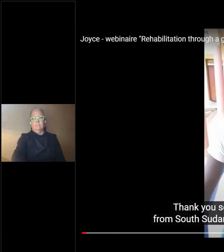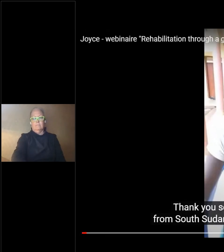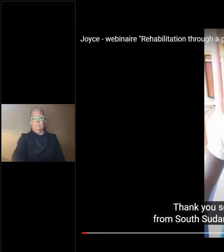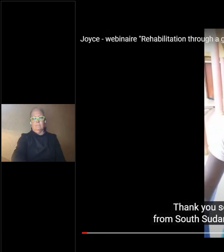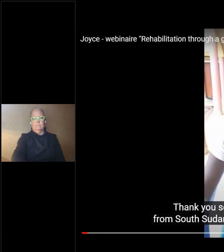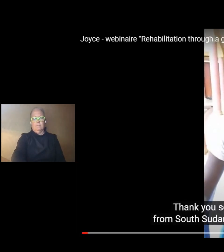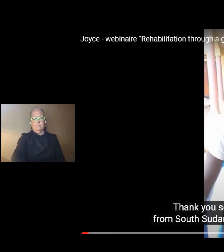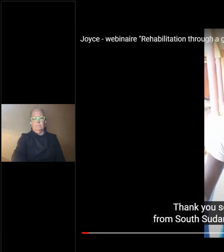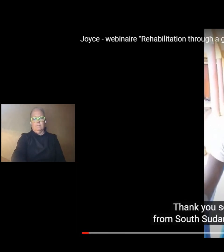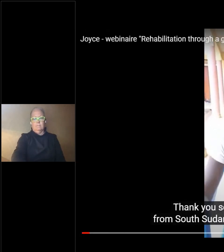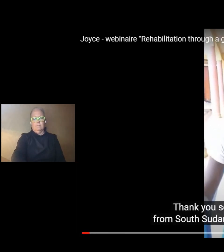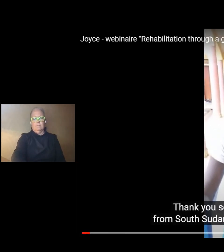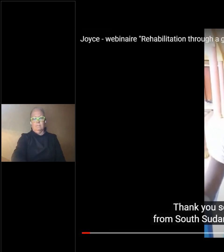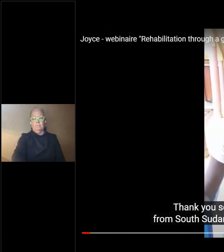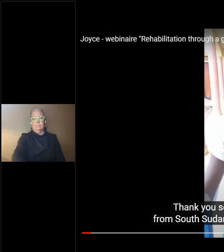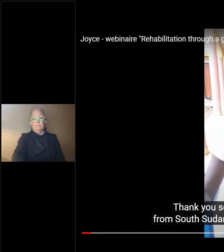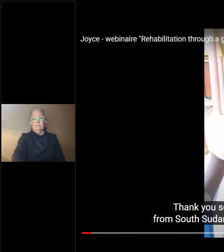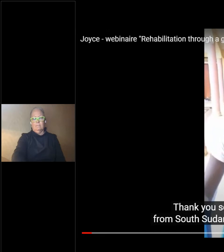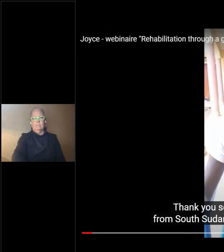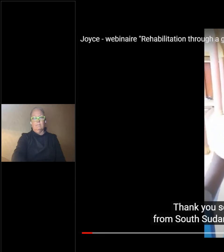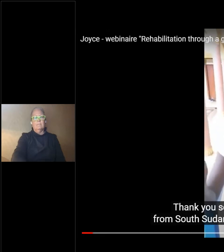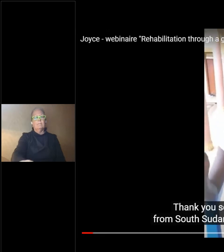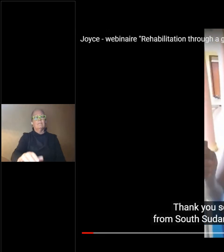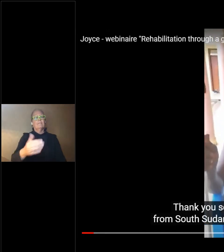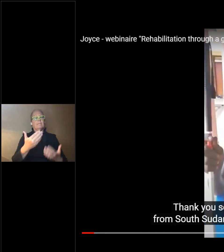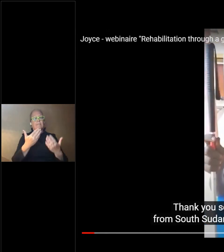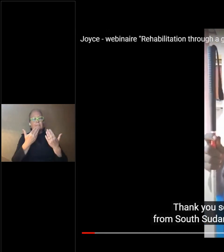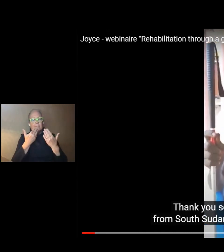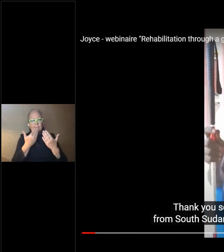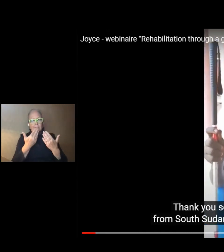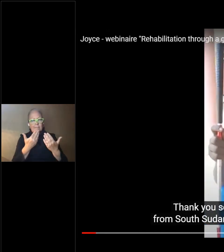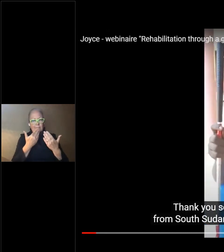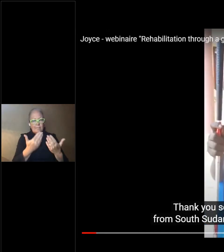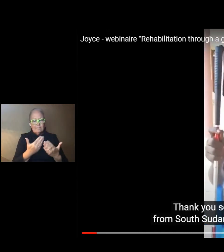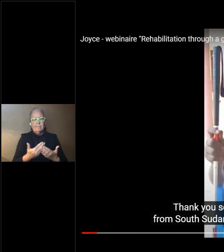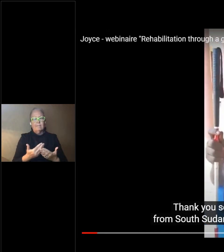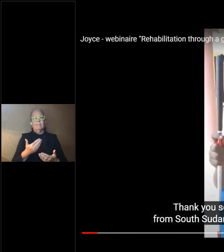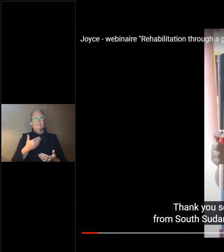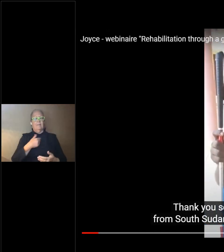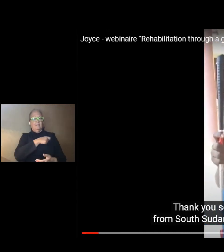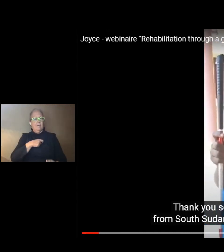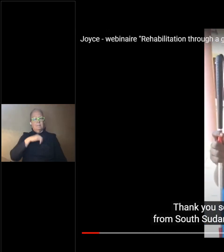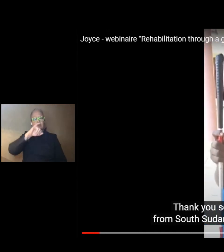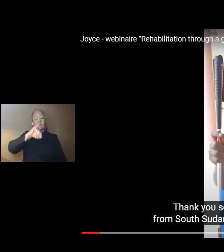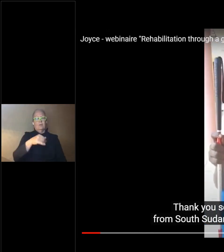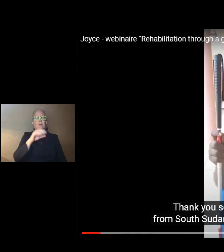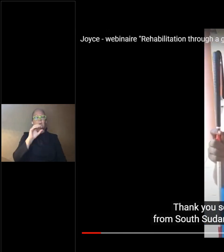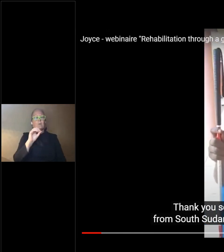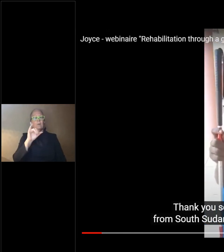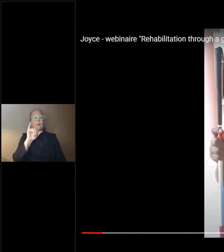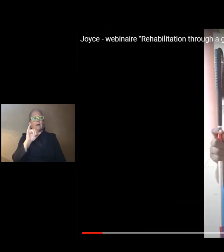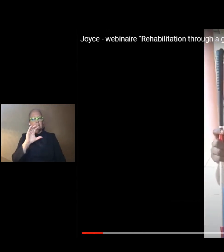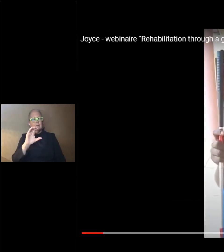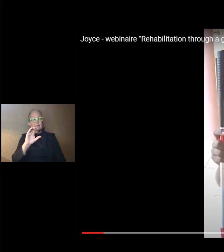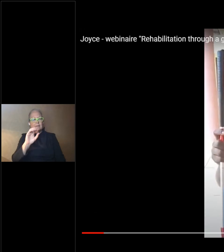Thank you so much. My name is Joyce Dikun Charles from South Sudan Women with Disabilities